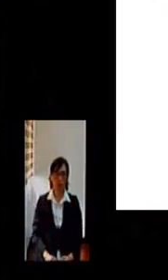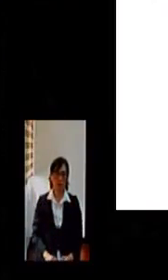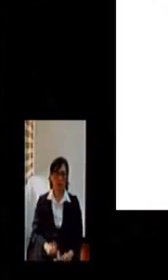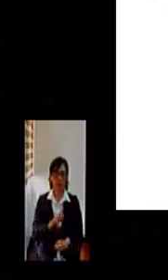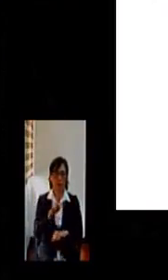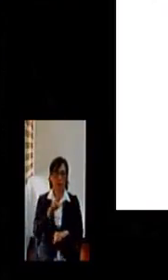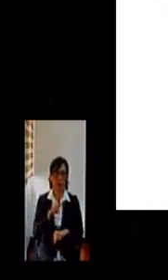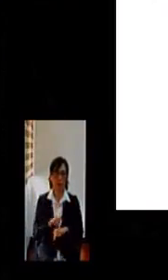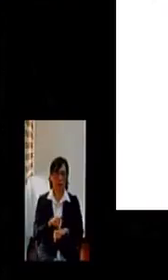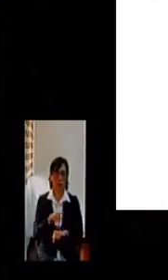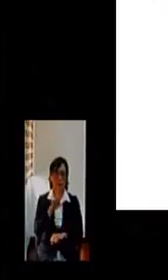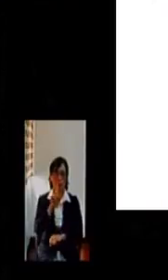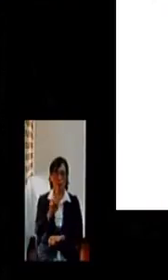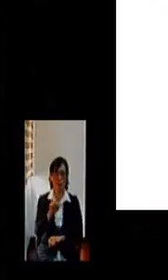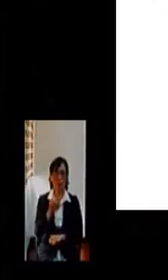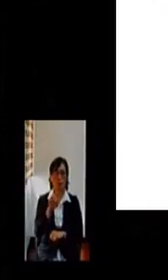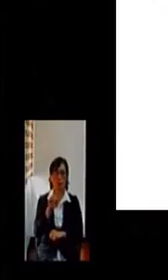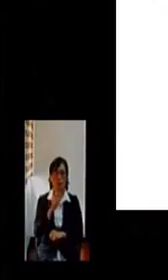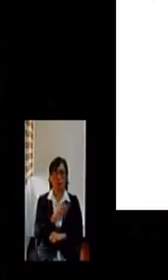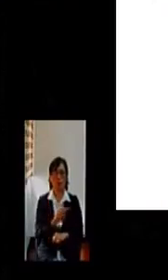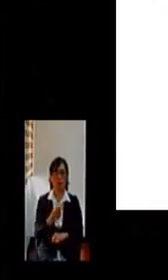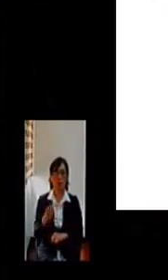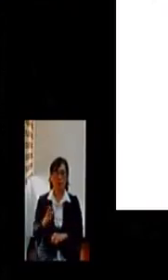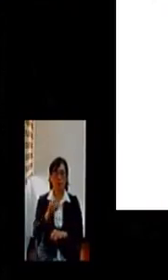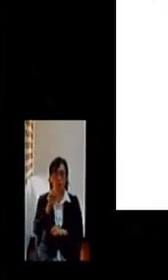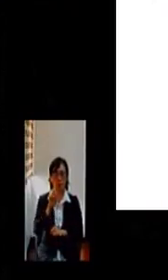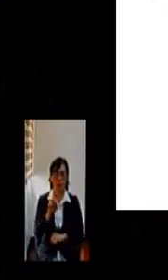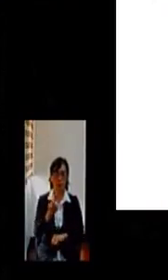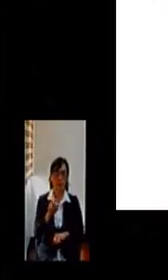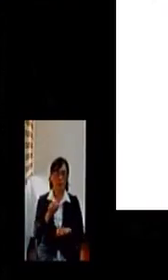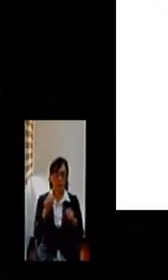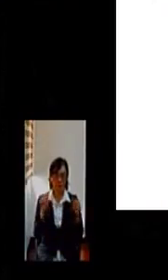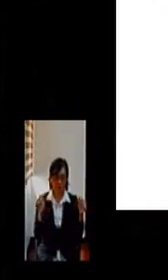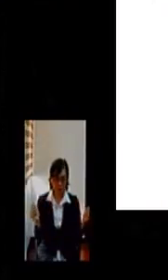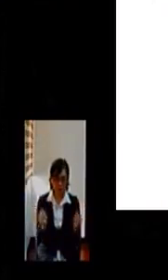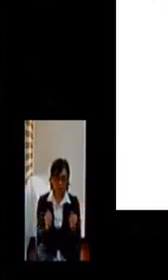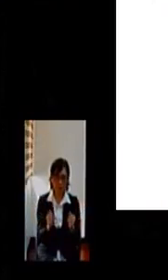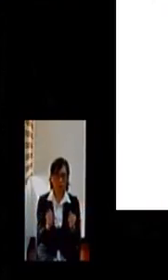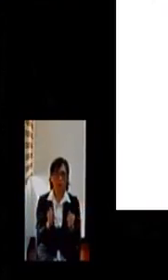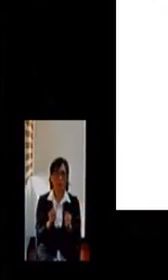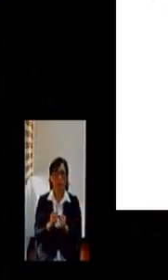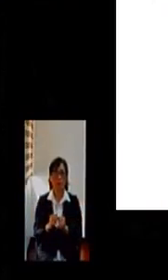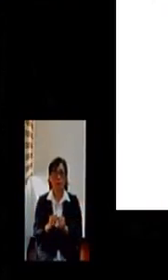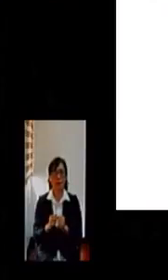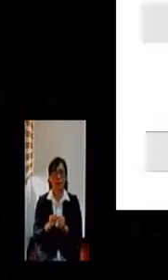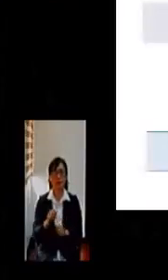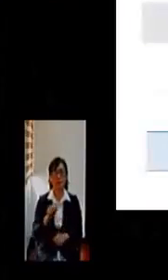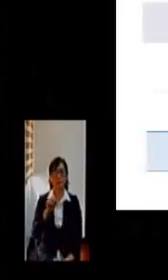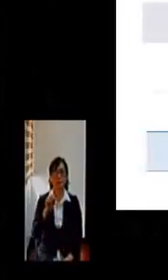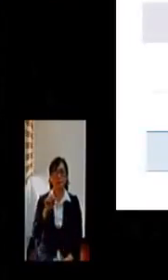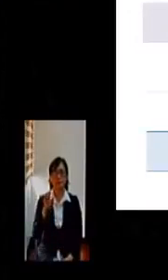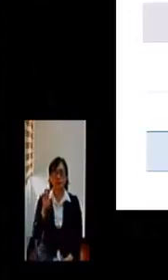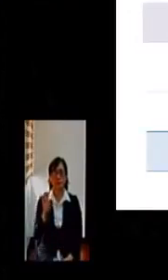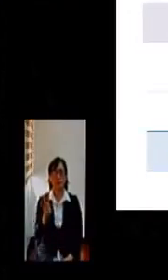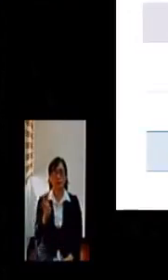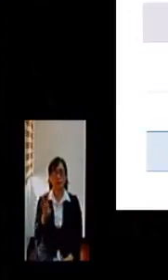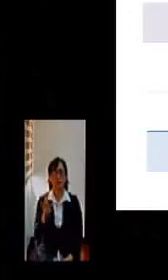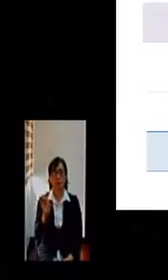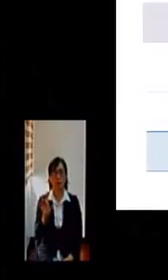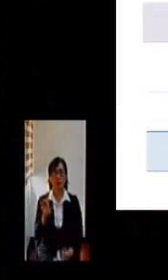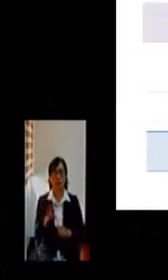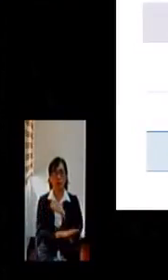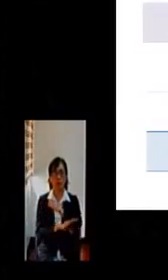Philippines being one of them, and Philippines being one of the tiniest of these 17, 18 countries.